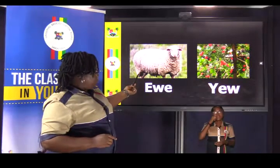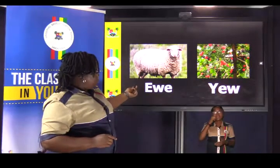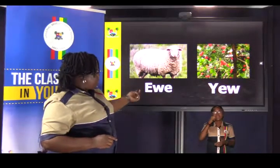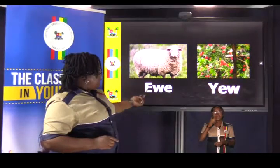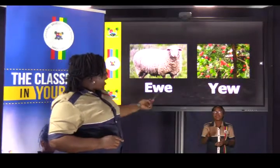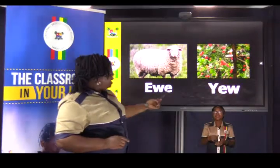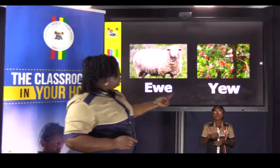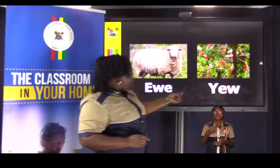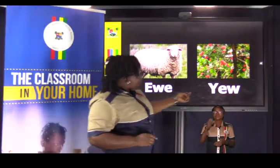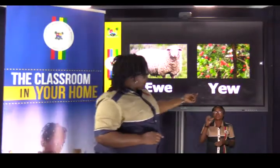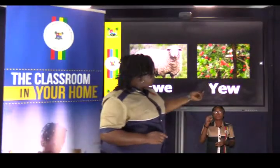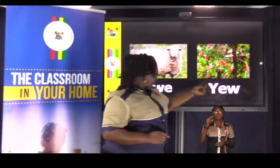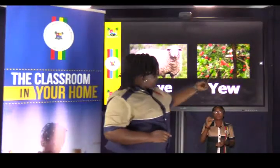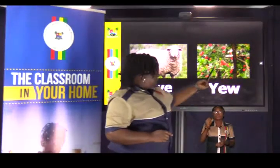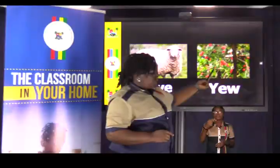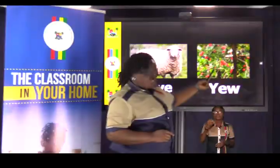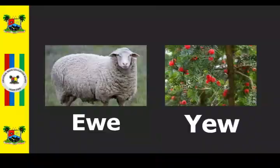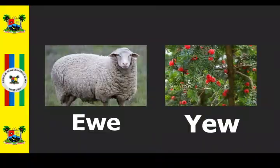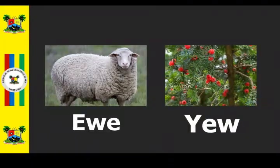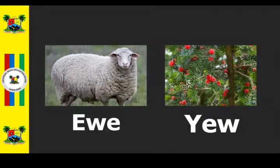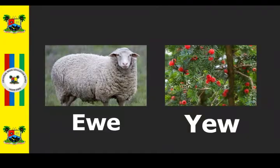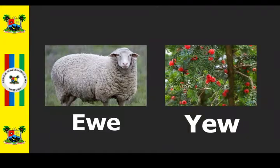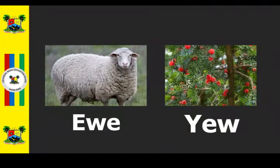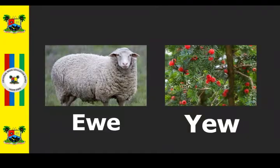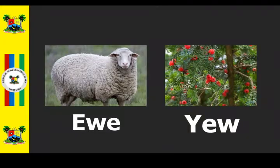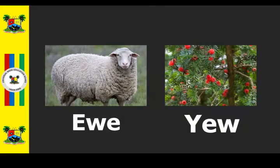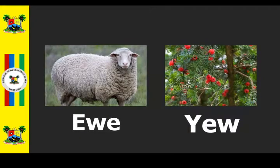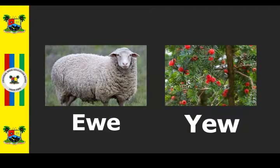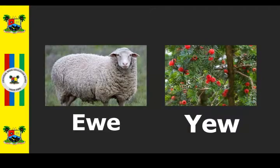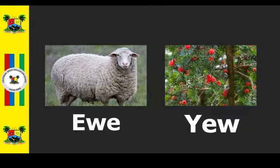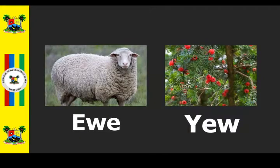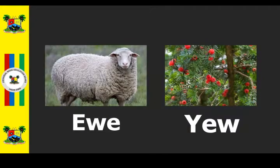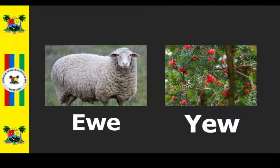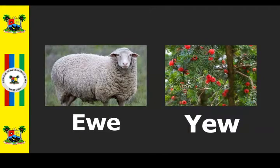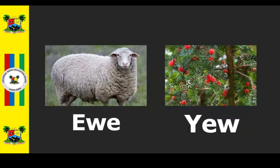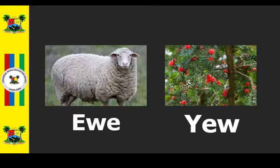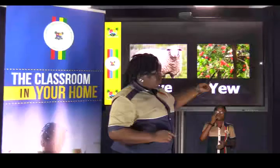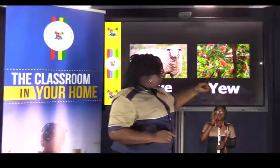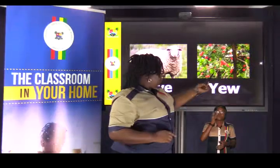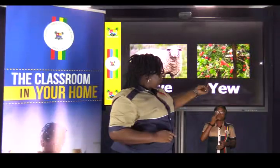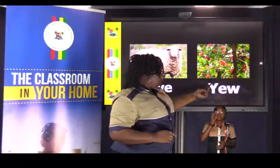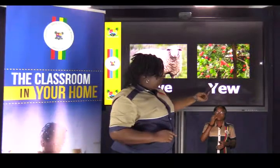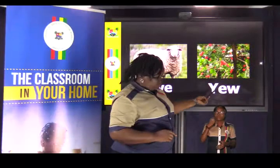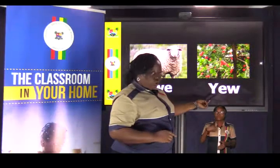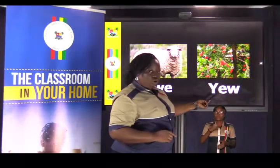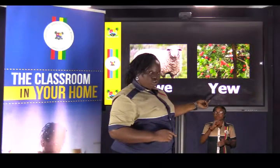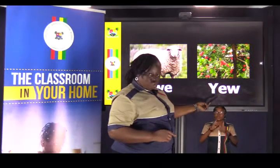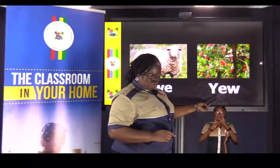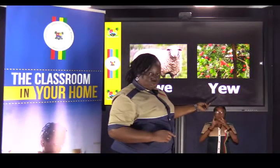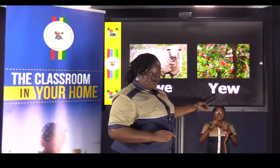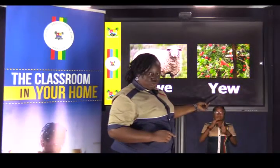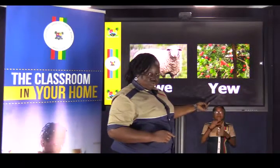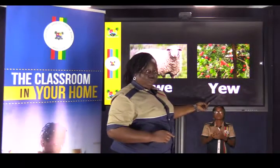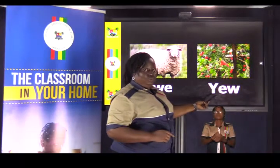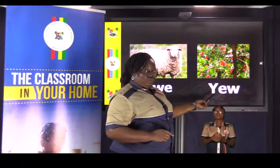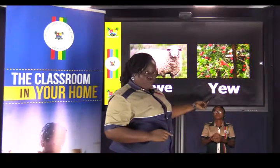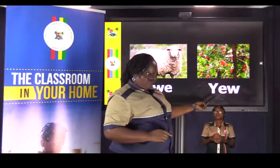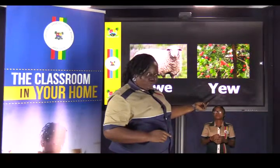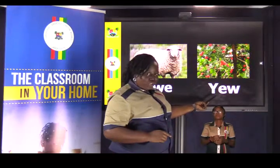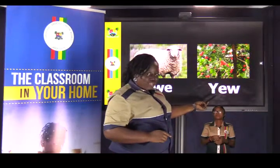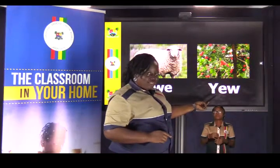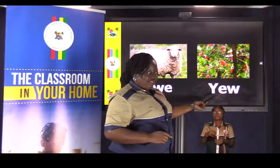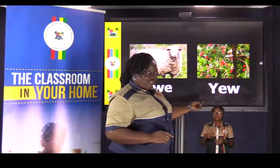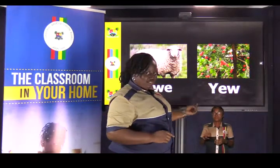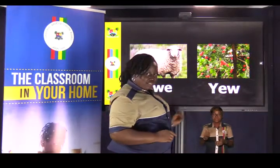You. And this is the fruit we're talking about. It's called you too.